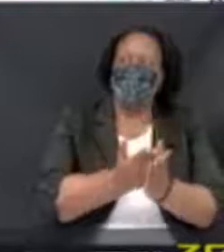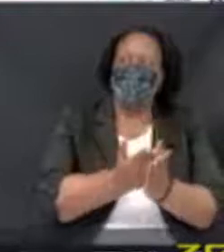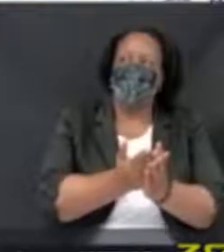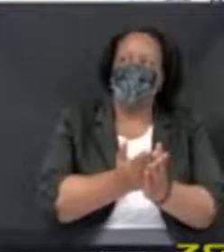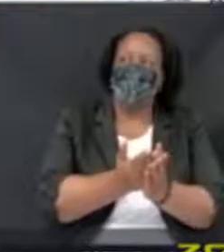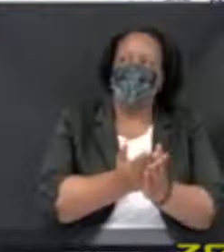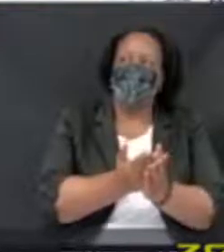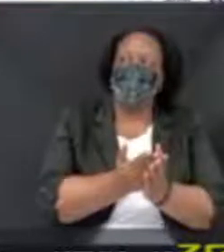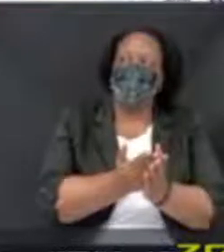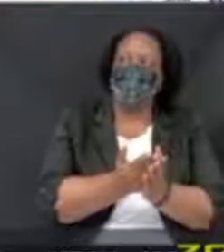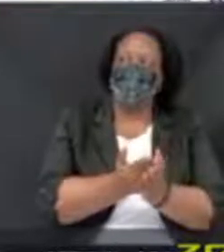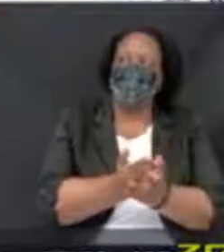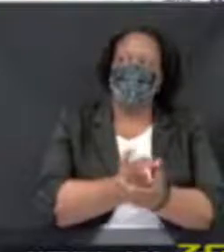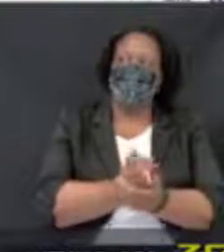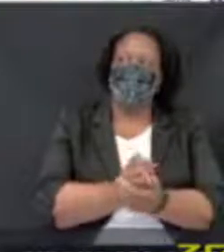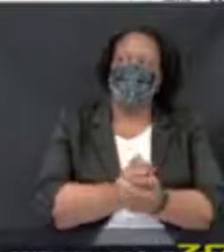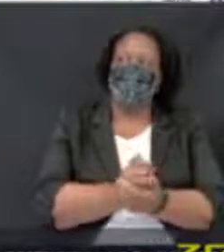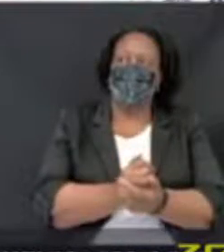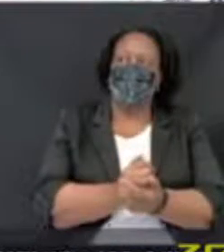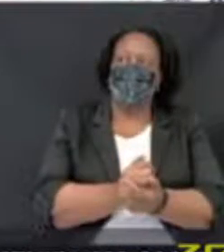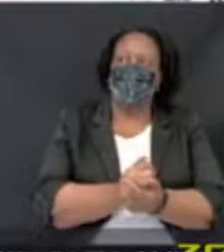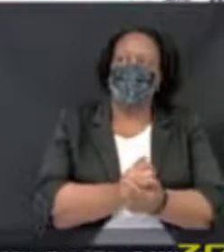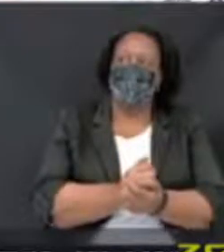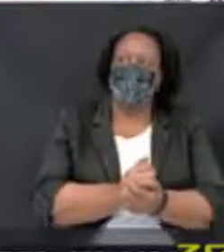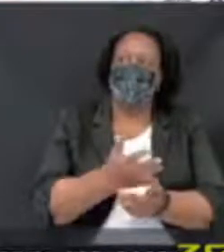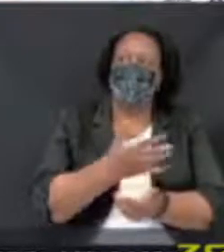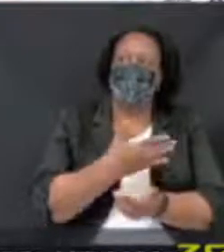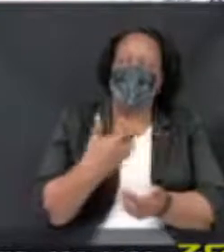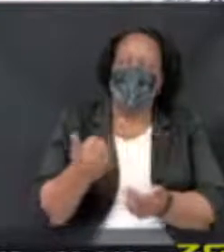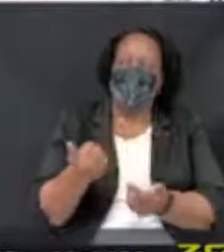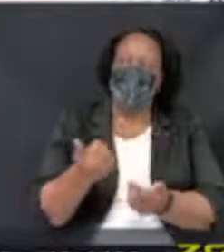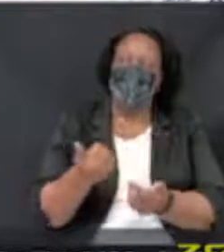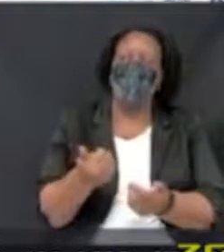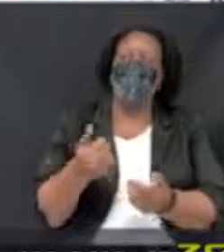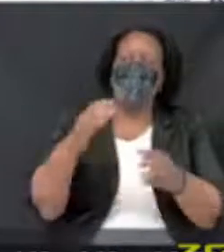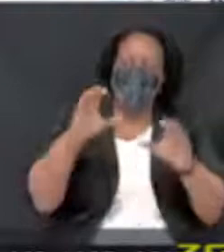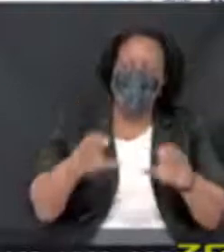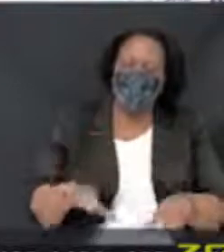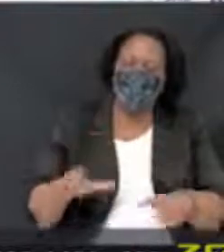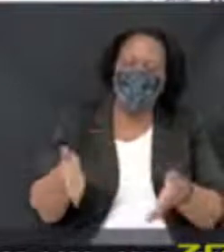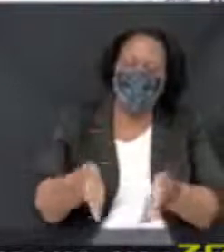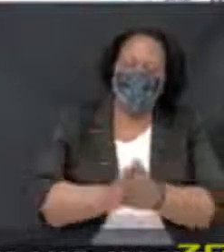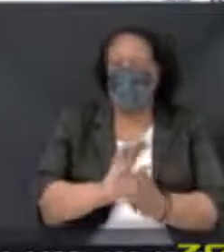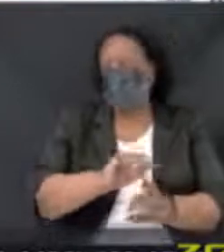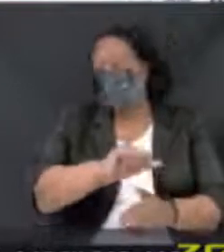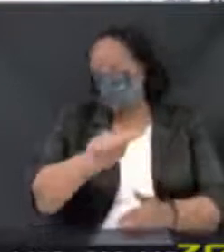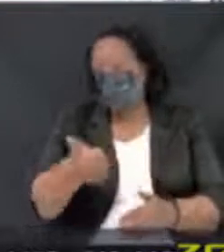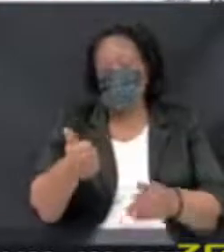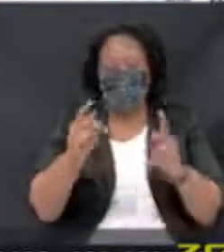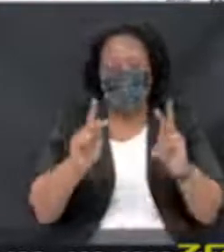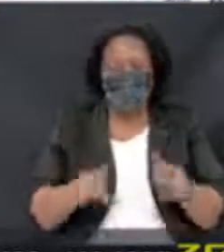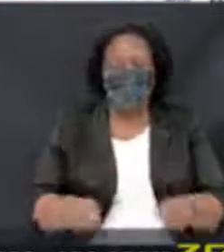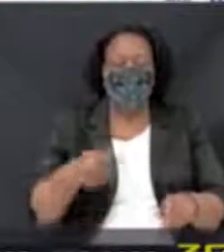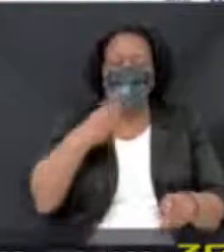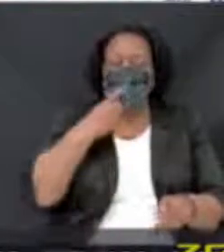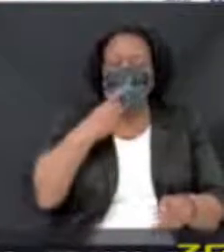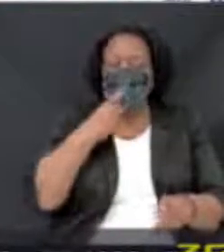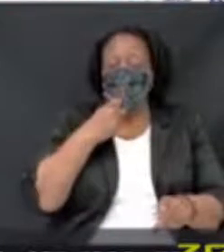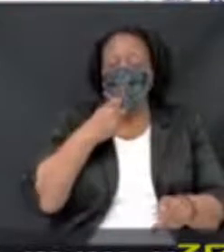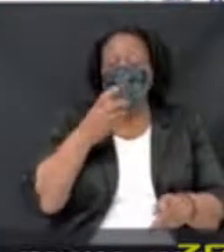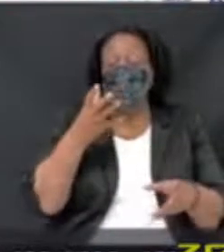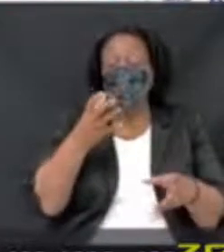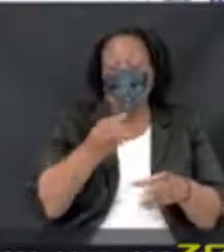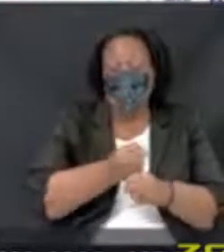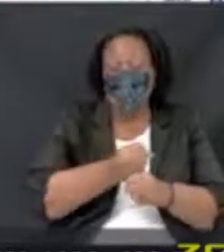Authority, and it also gives us the powers to be able to co-opt any other agencies and as necessary, whether